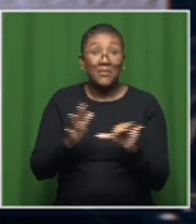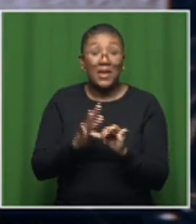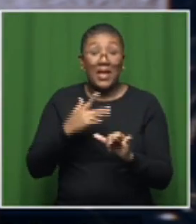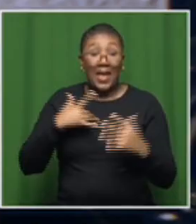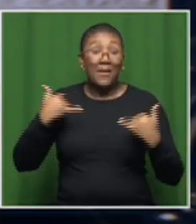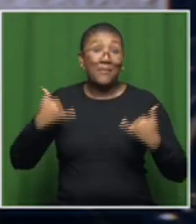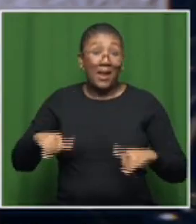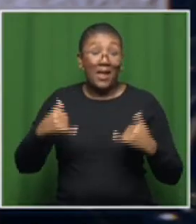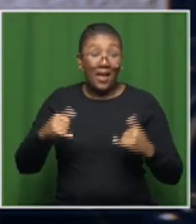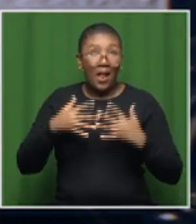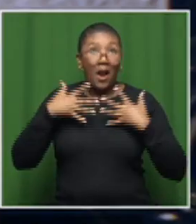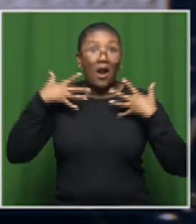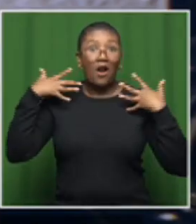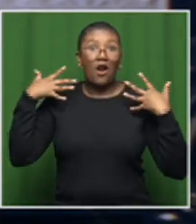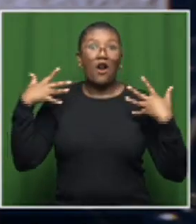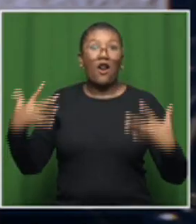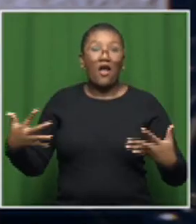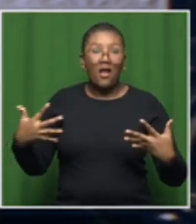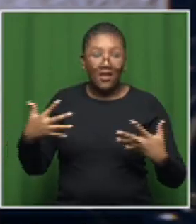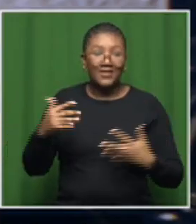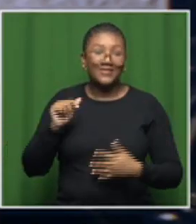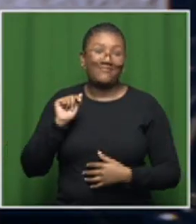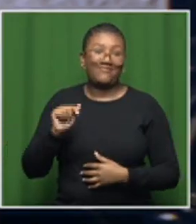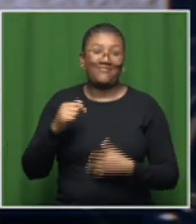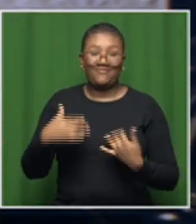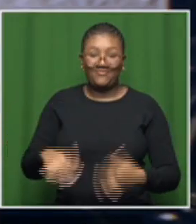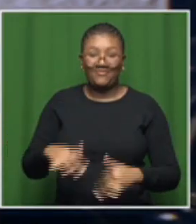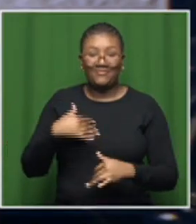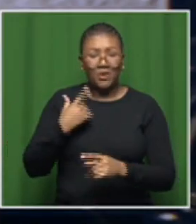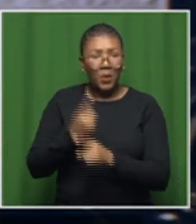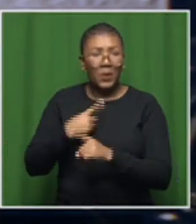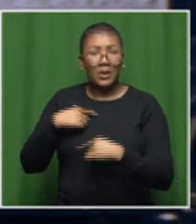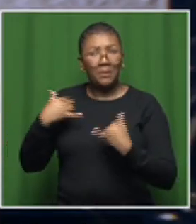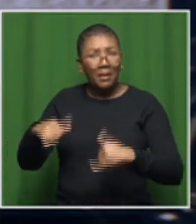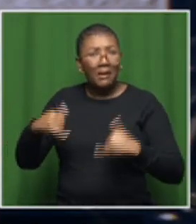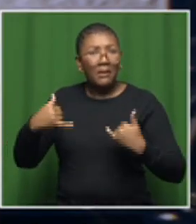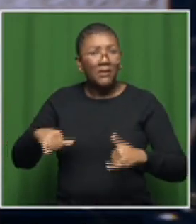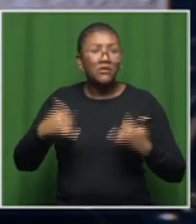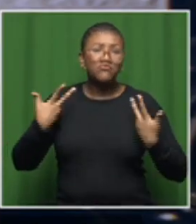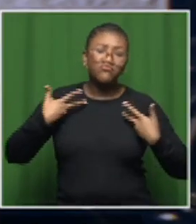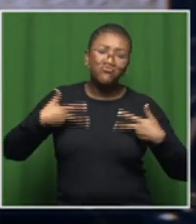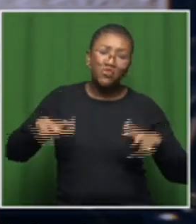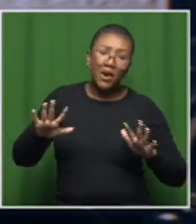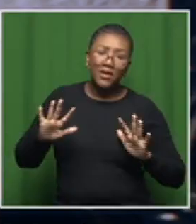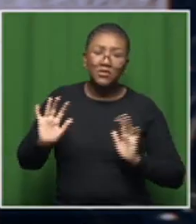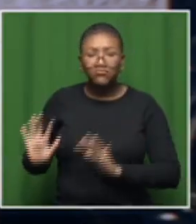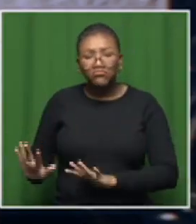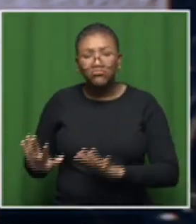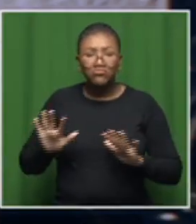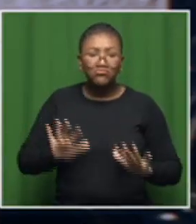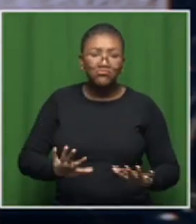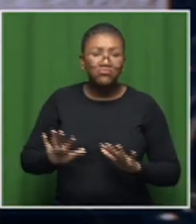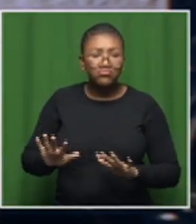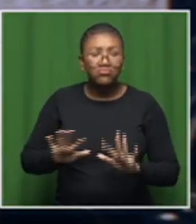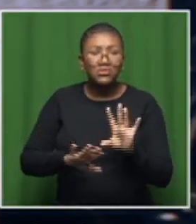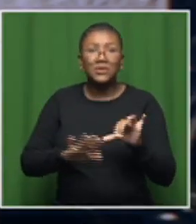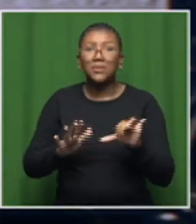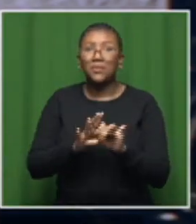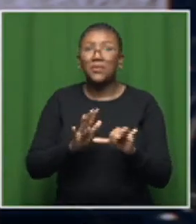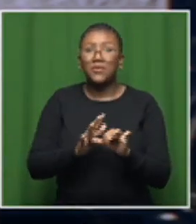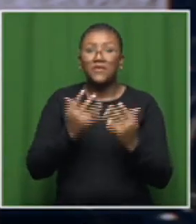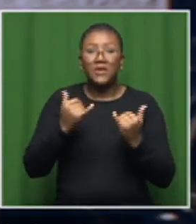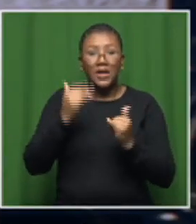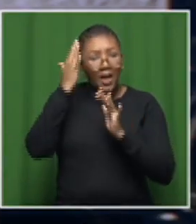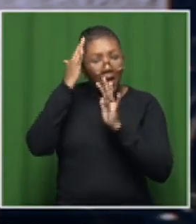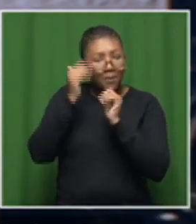lot. And I think that we forget that, we've become so structured in our lives. We forget that allowing our brains